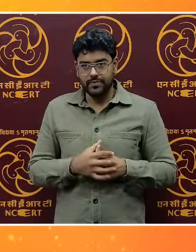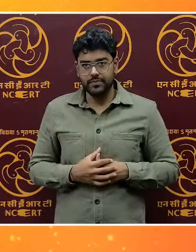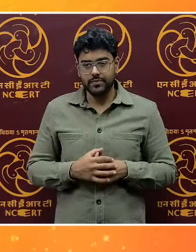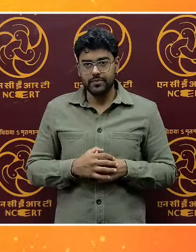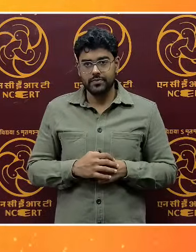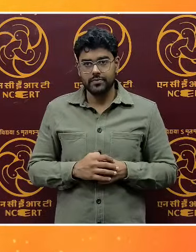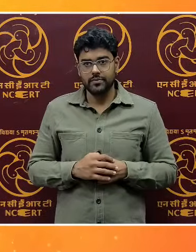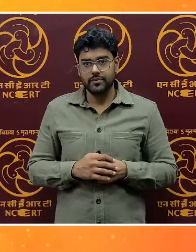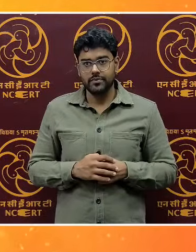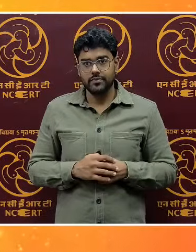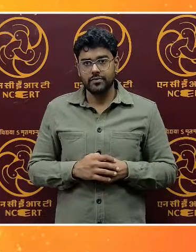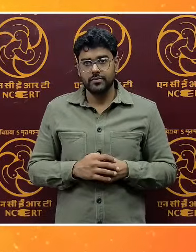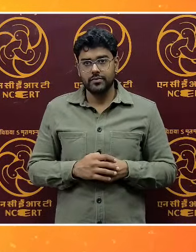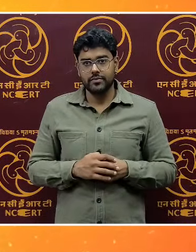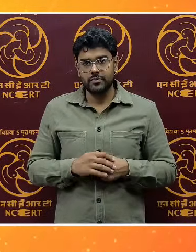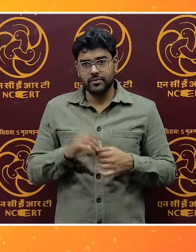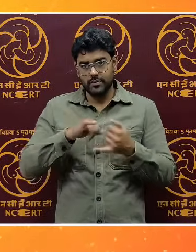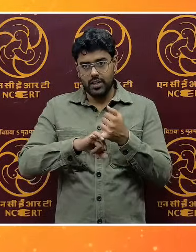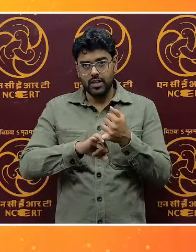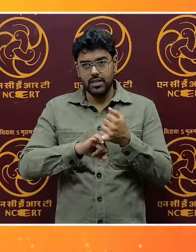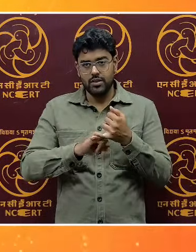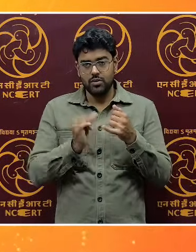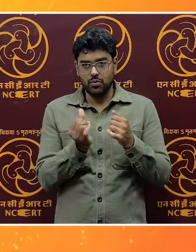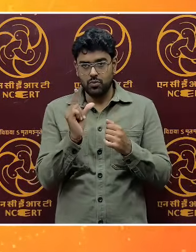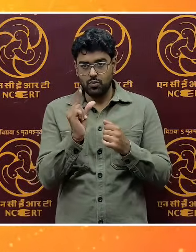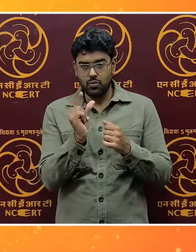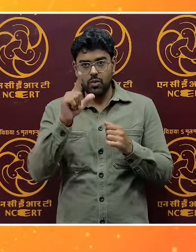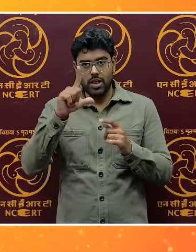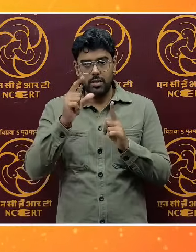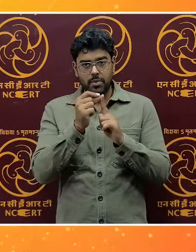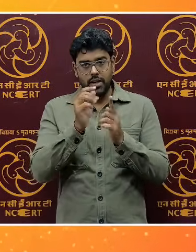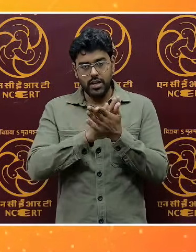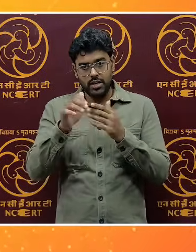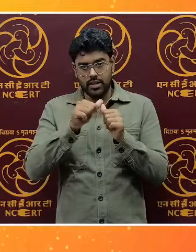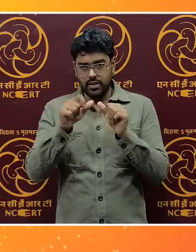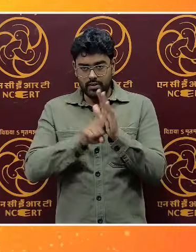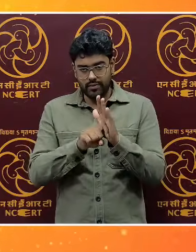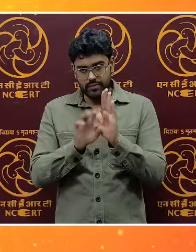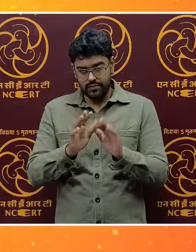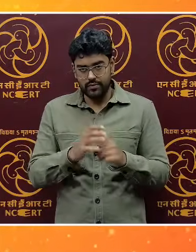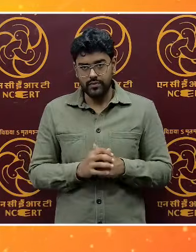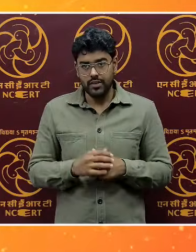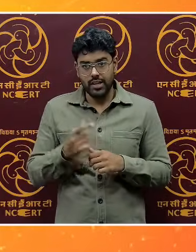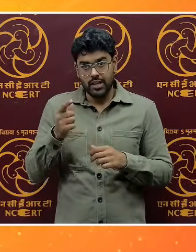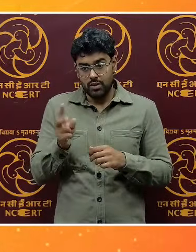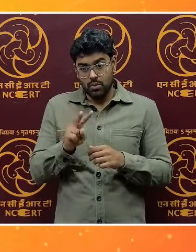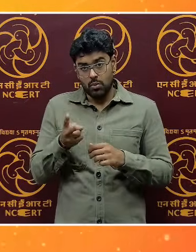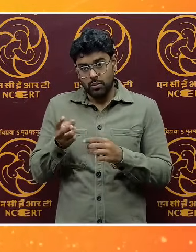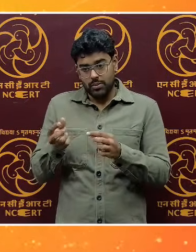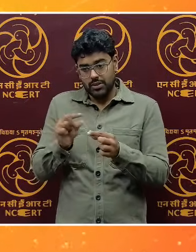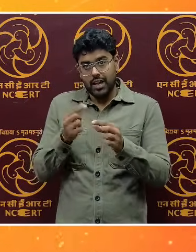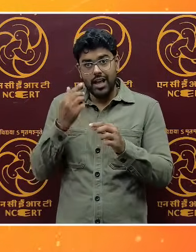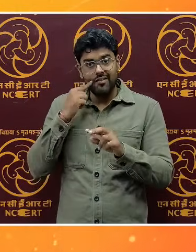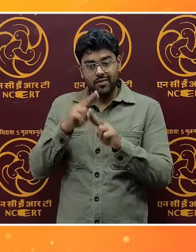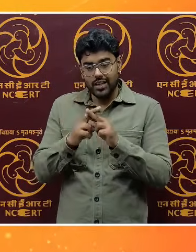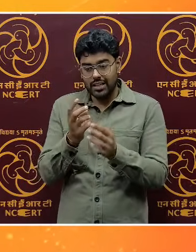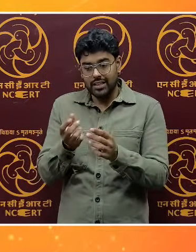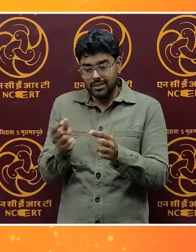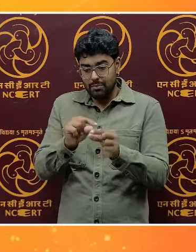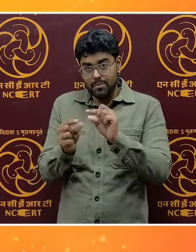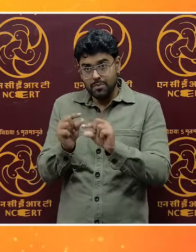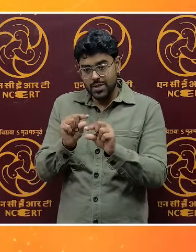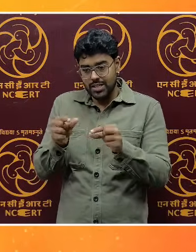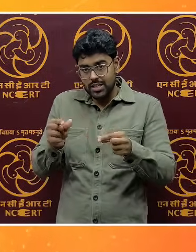right, we have sulfur. These two are reacting when we are heating